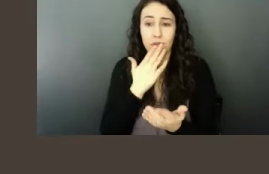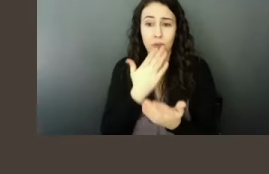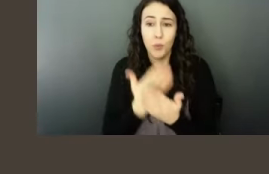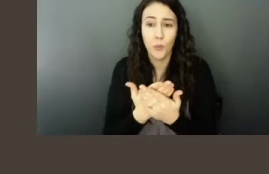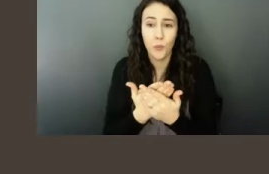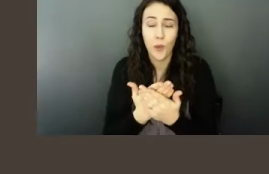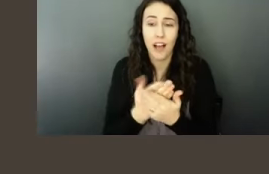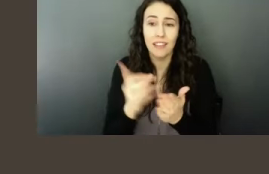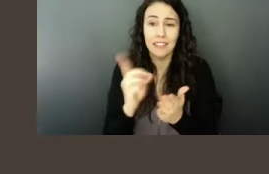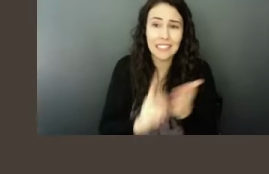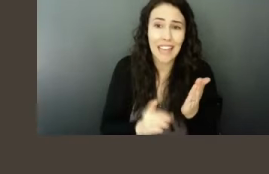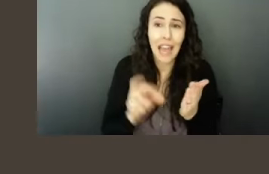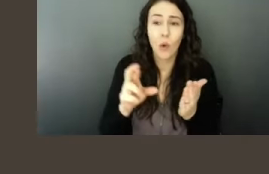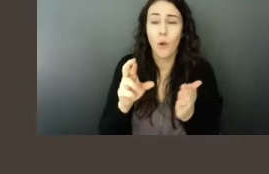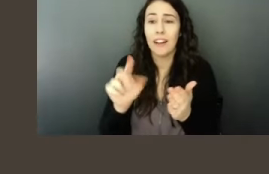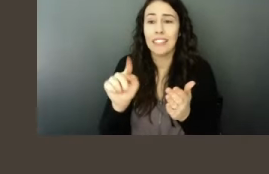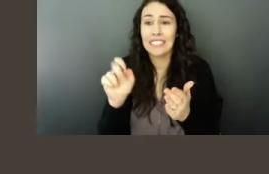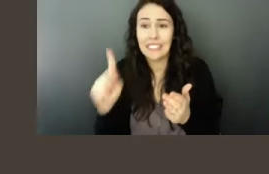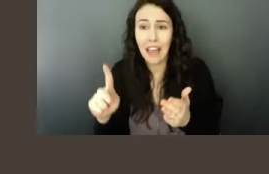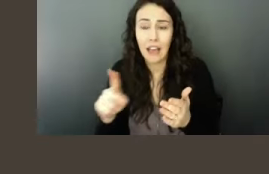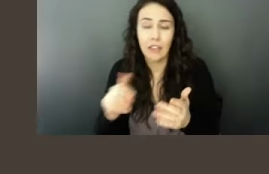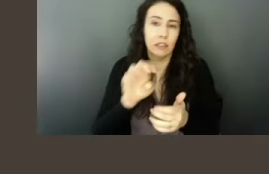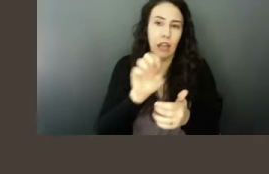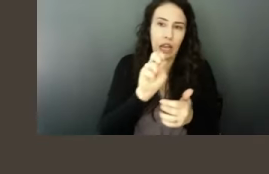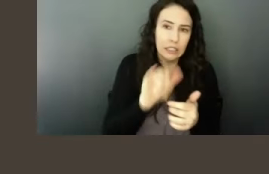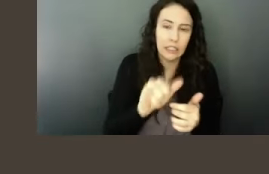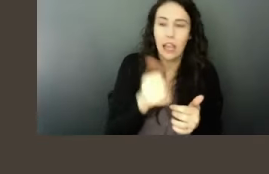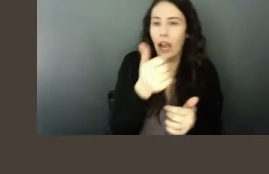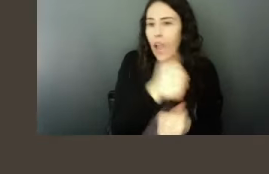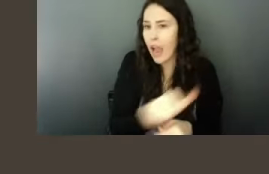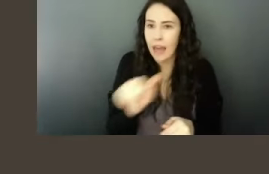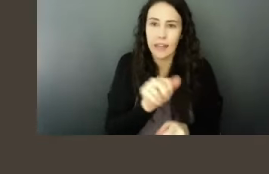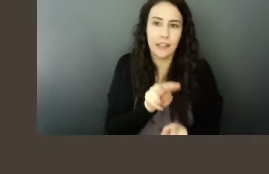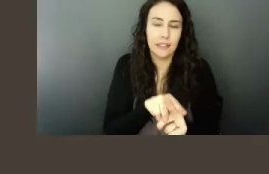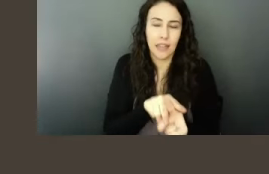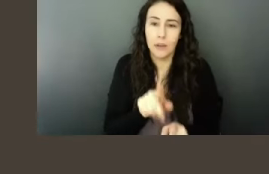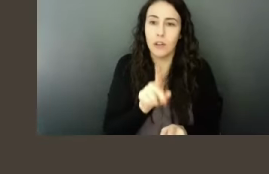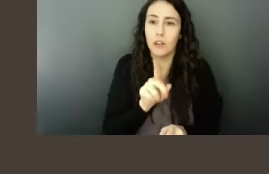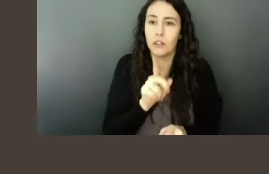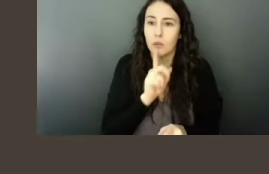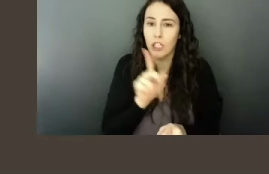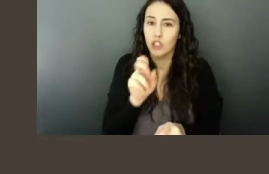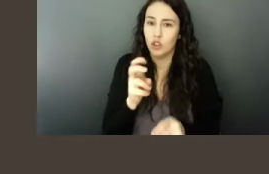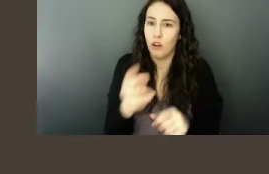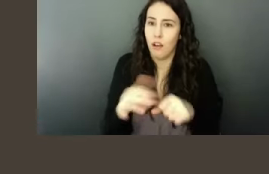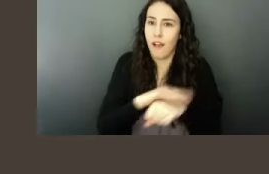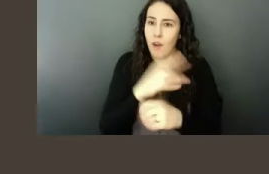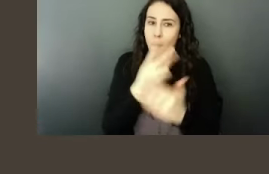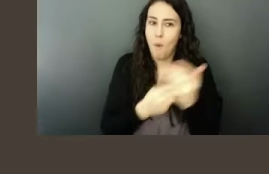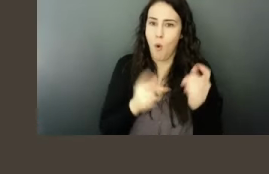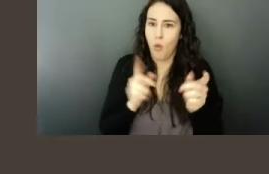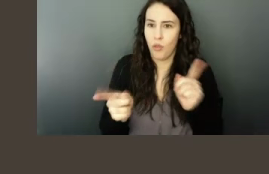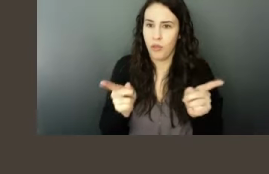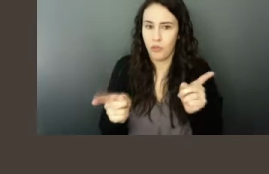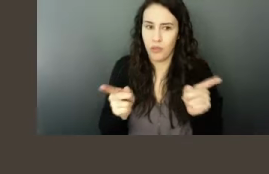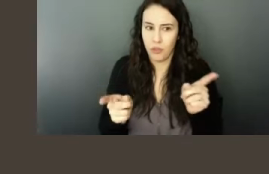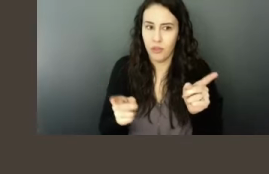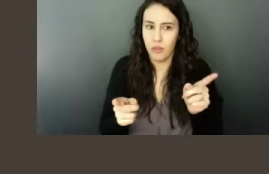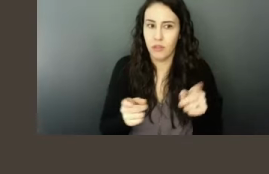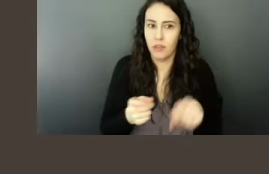or test or essay or any other assignment really should hit on both of these. And we're going to talk now about and give you